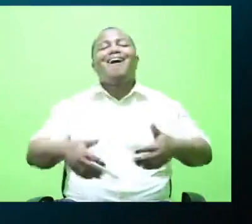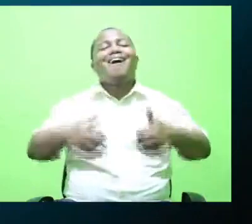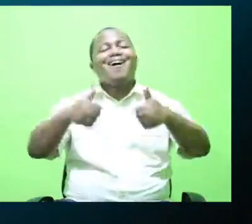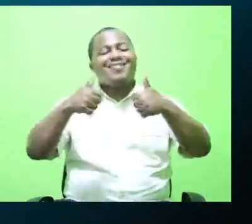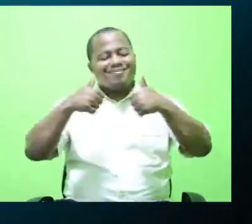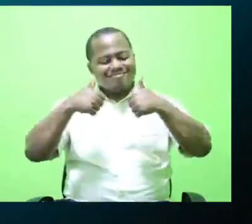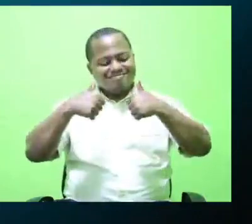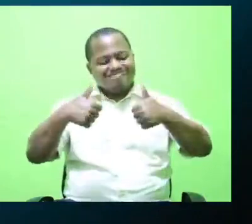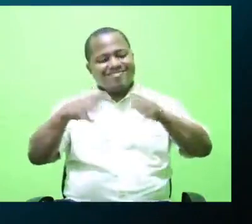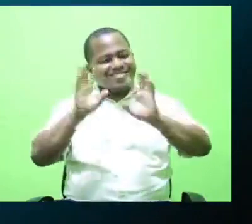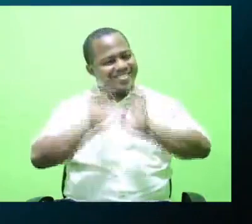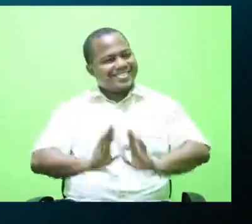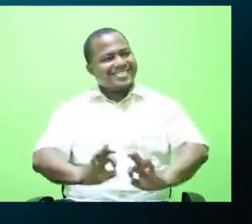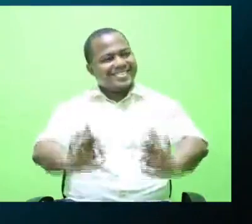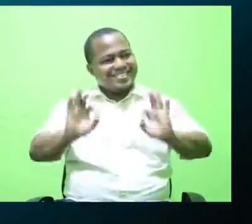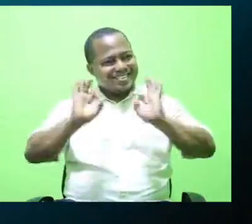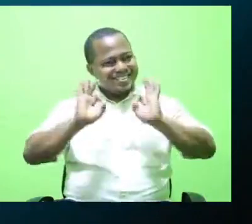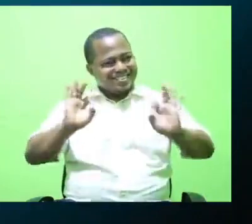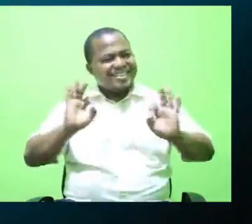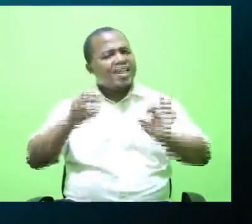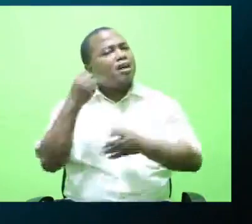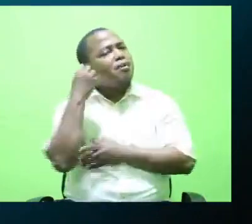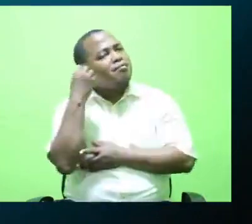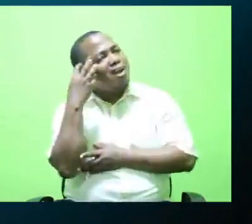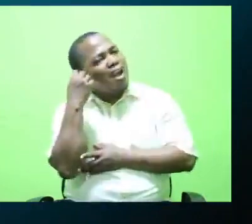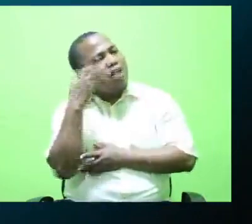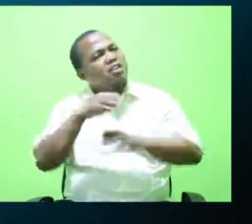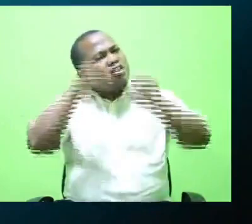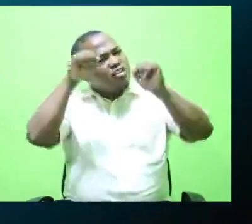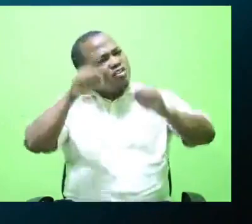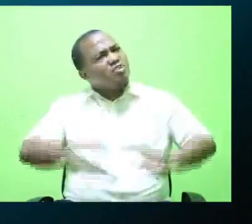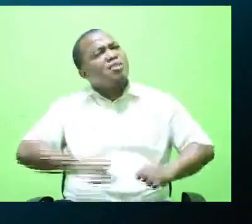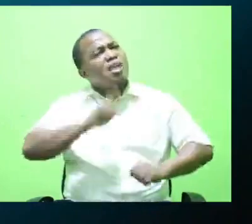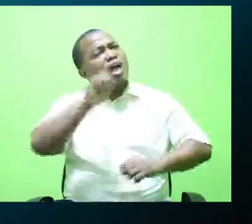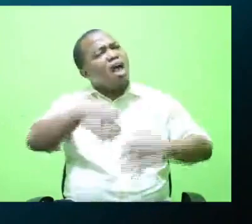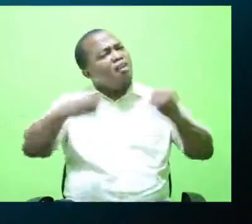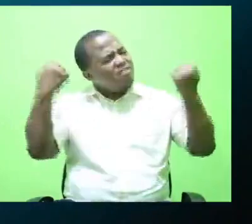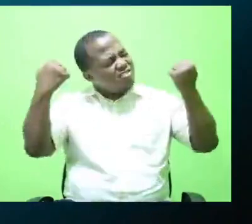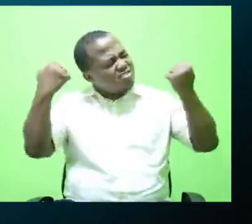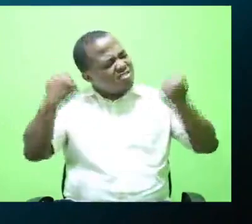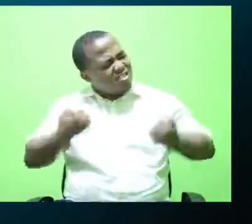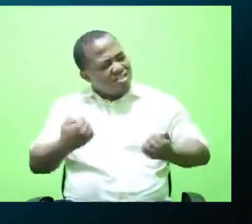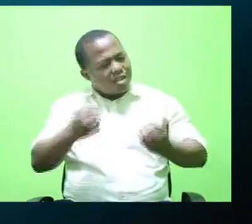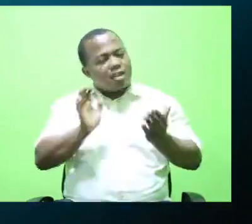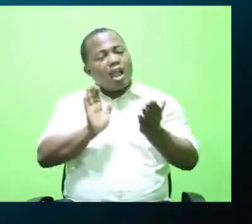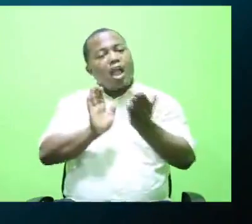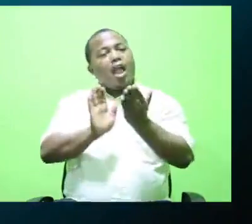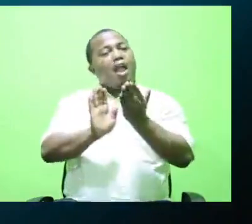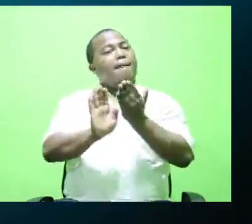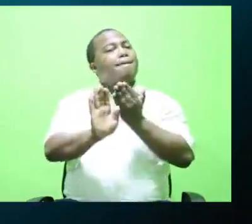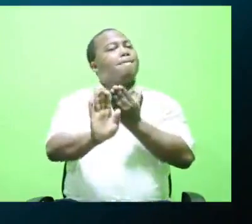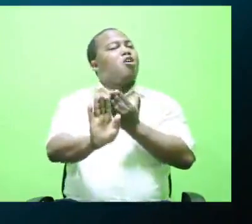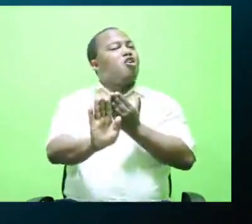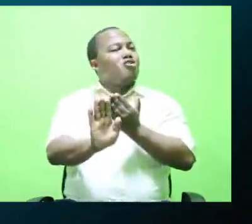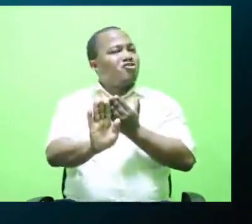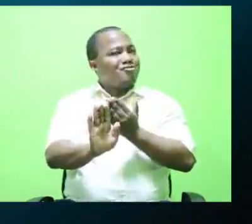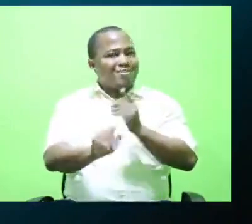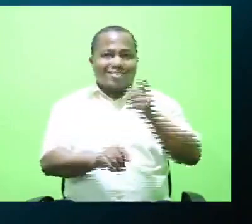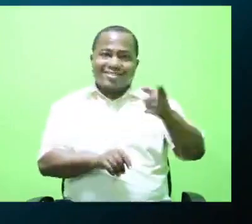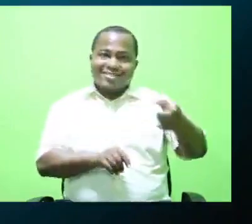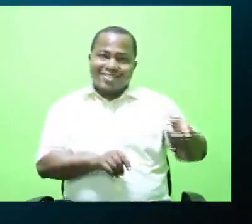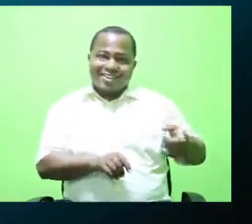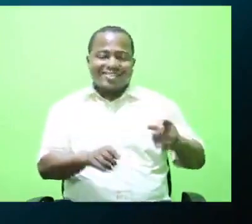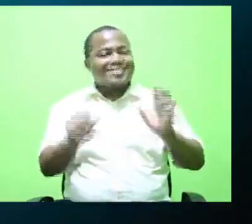Wow! Fantastic! The patient should have a strong immune system. Thus,